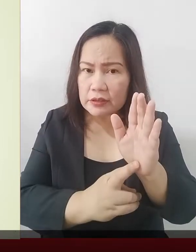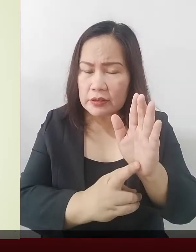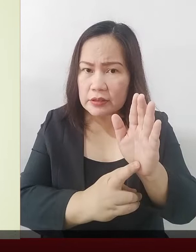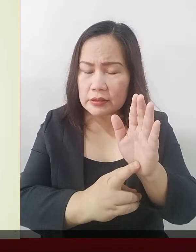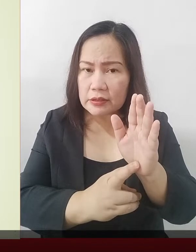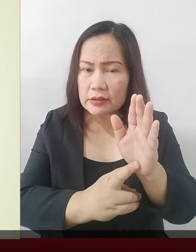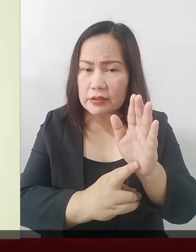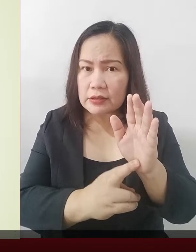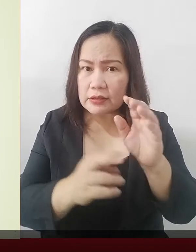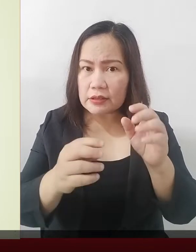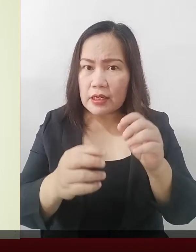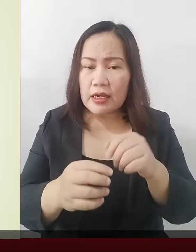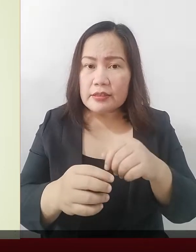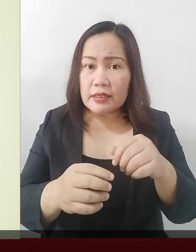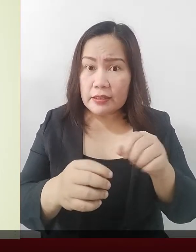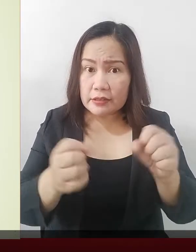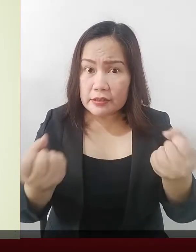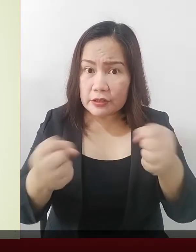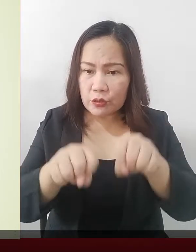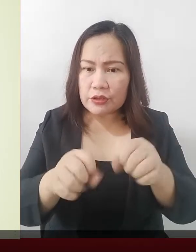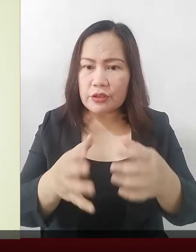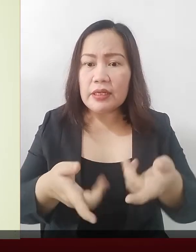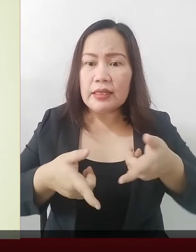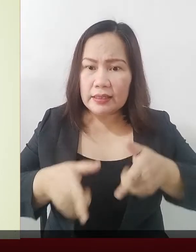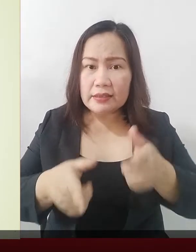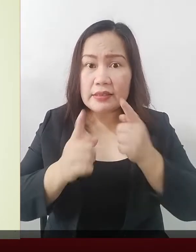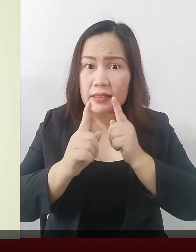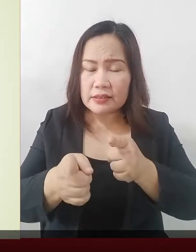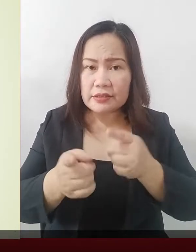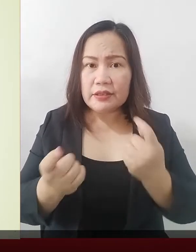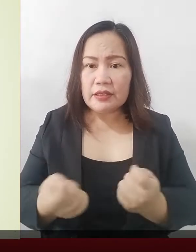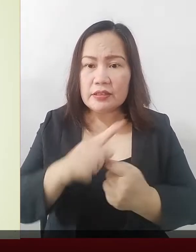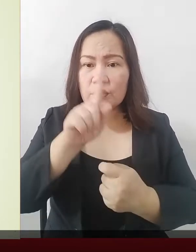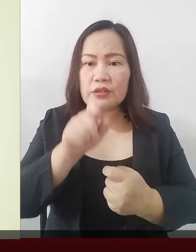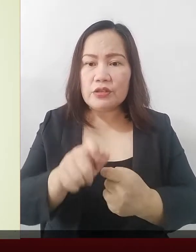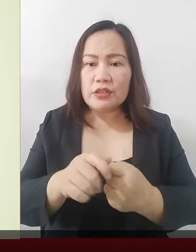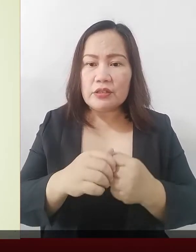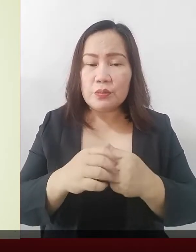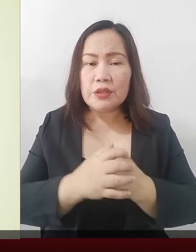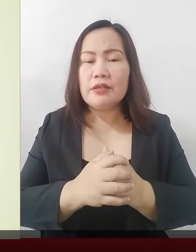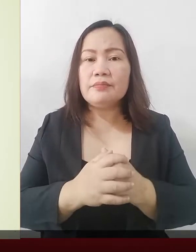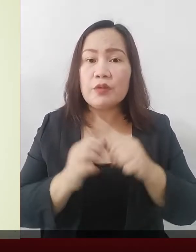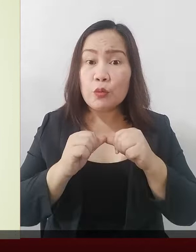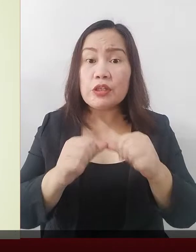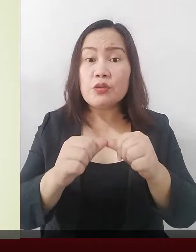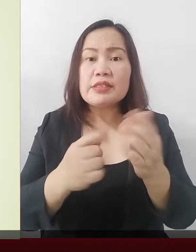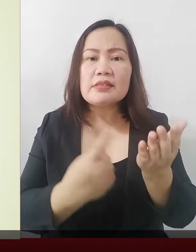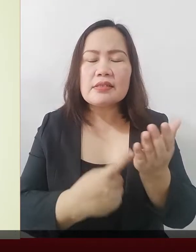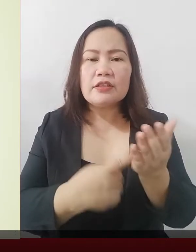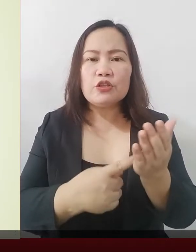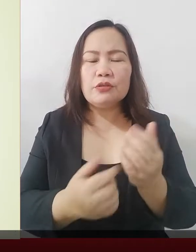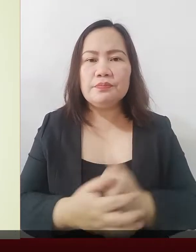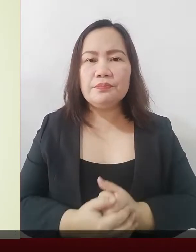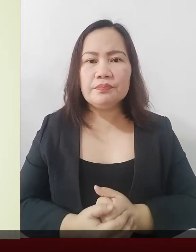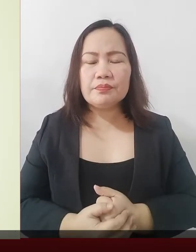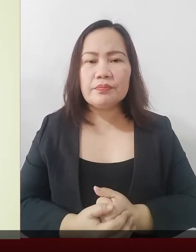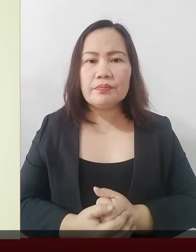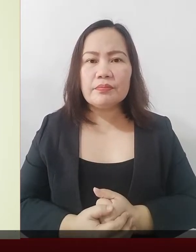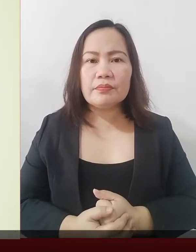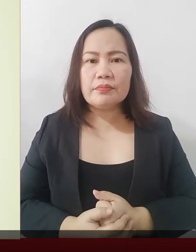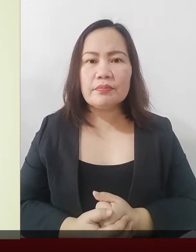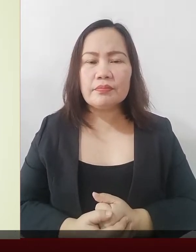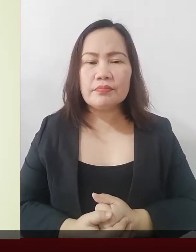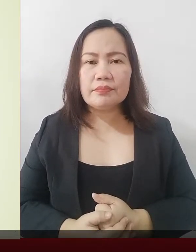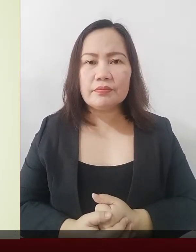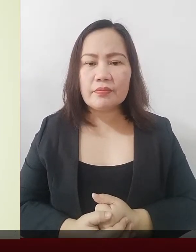the situation? Let's answer these questions as we go on with our discussion.